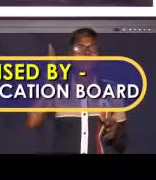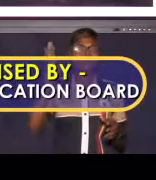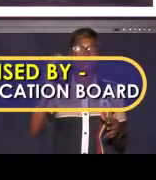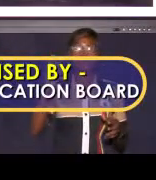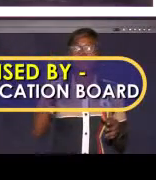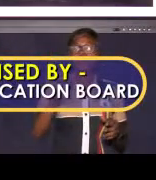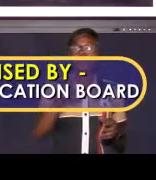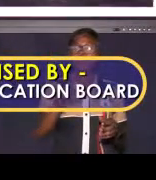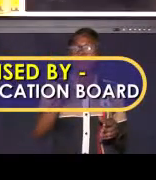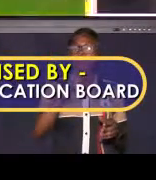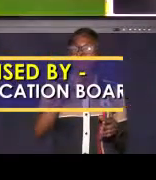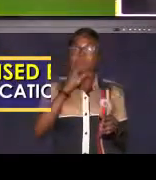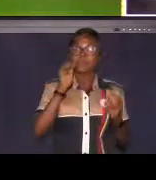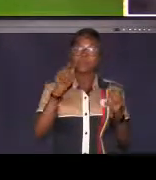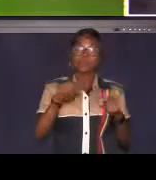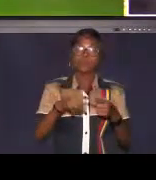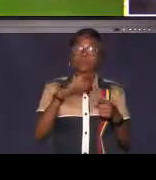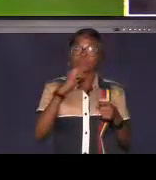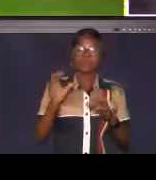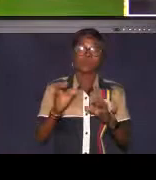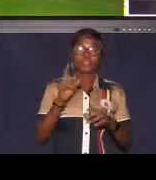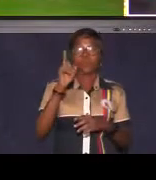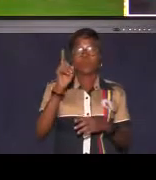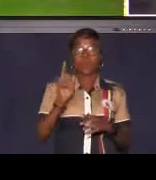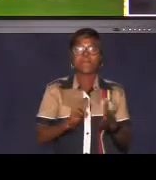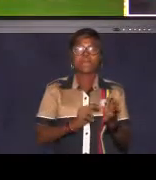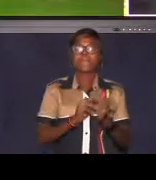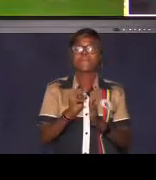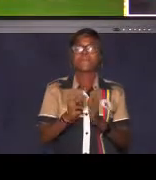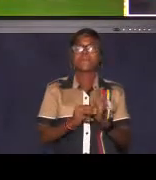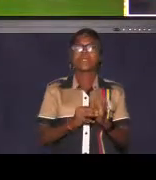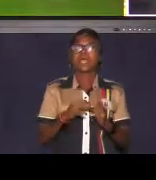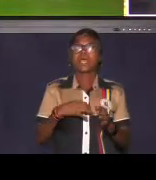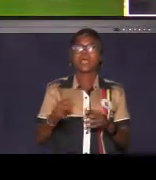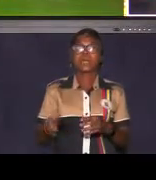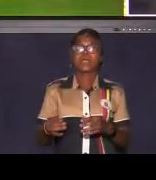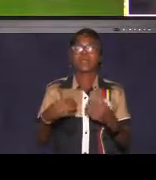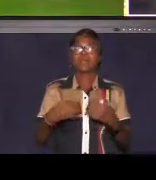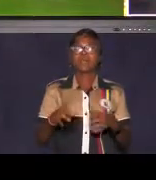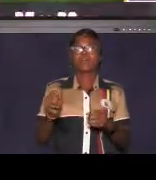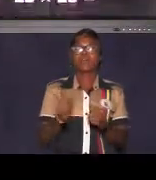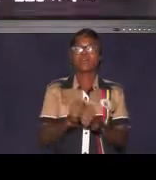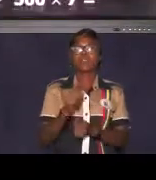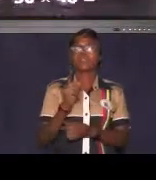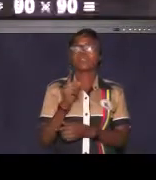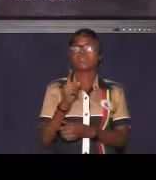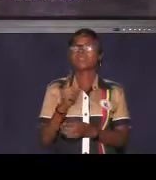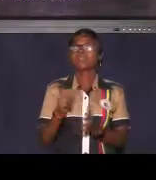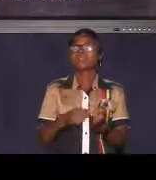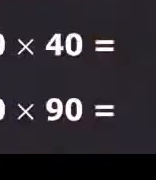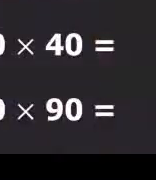able to do in 1 minute? That is up to you. I leave you with this.